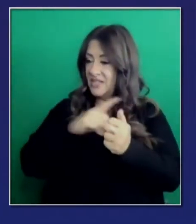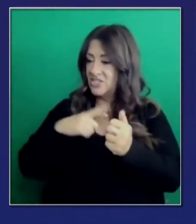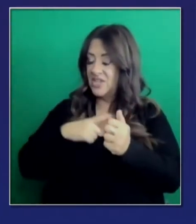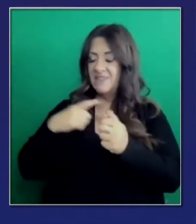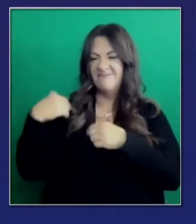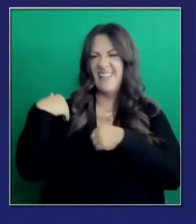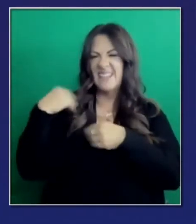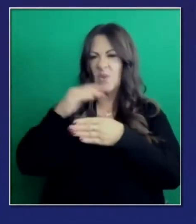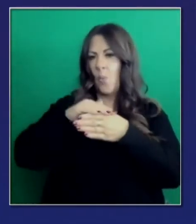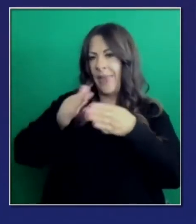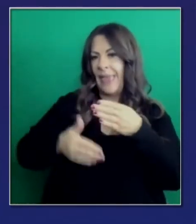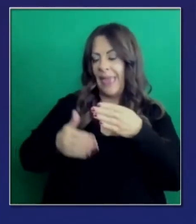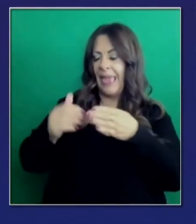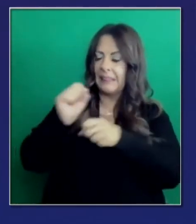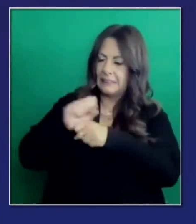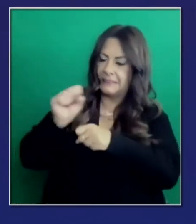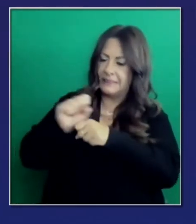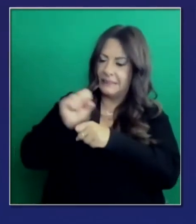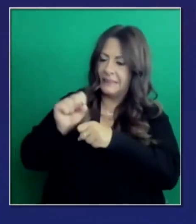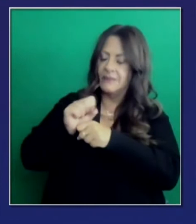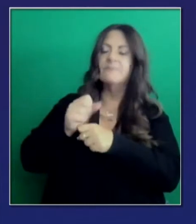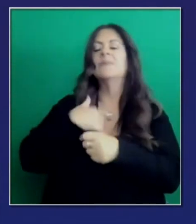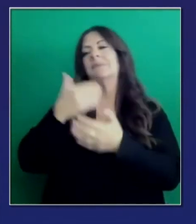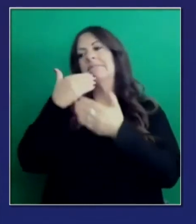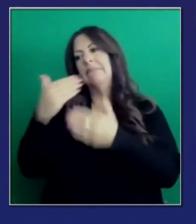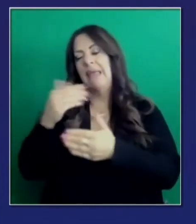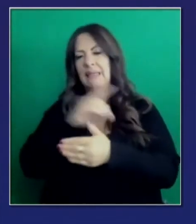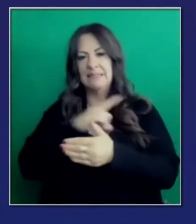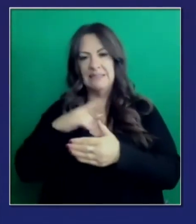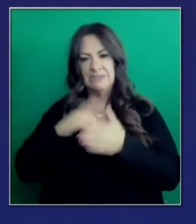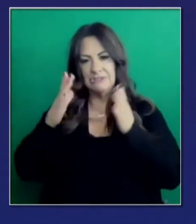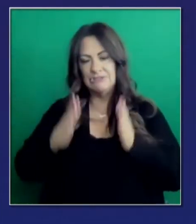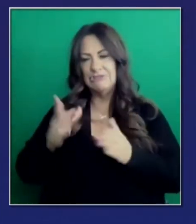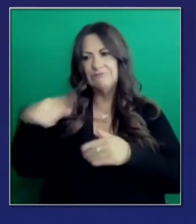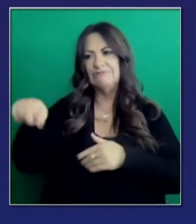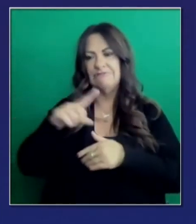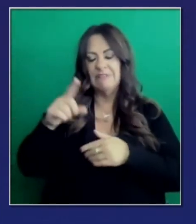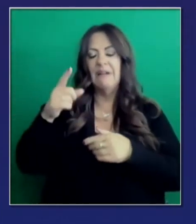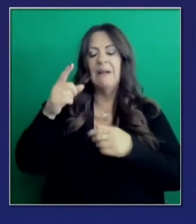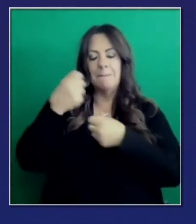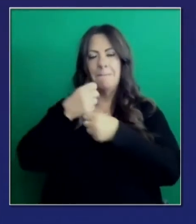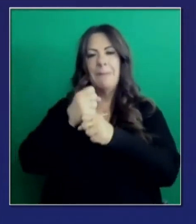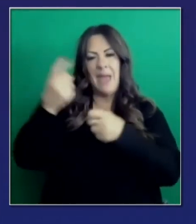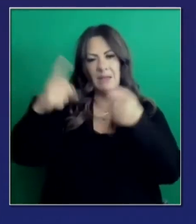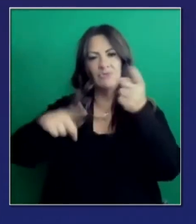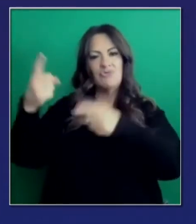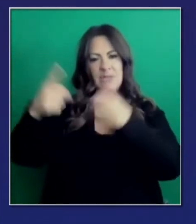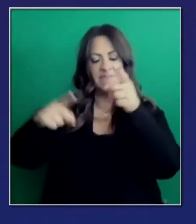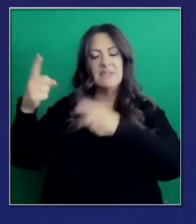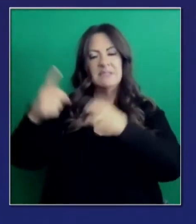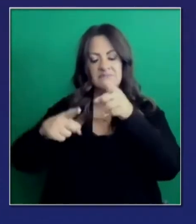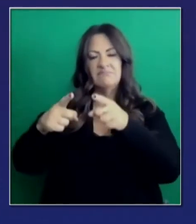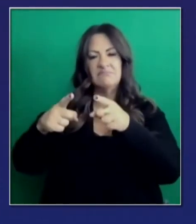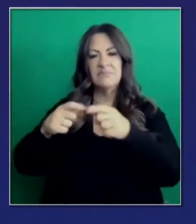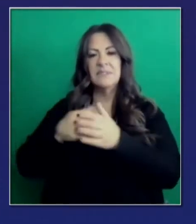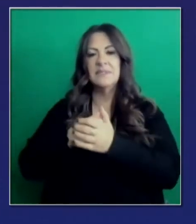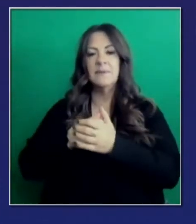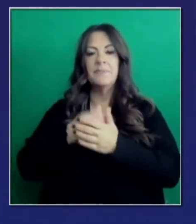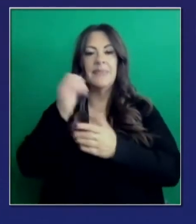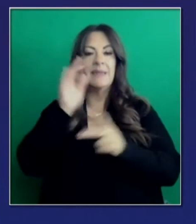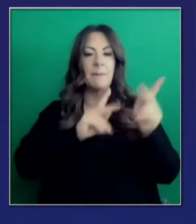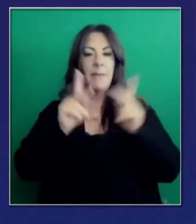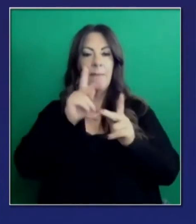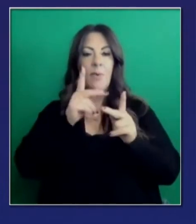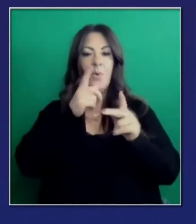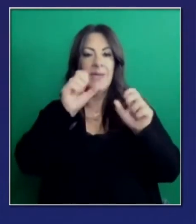congratulate, again, those leaders for a job well done. People will continue to pay at least 25% of their rent through June 30th. Remember,